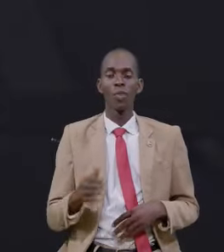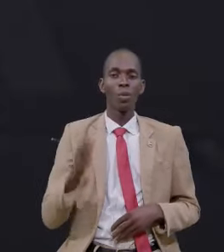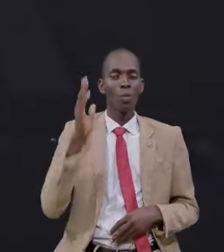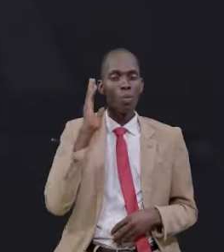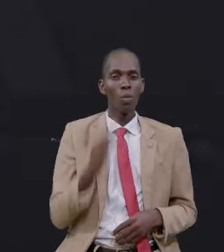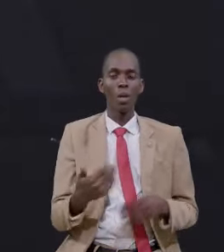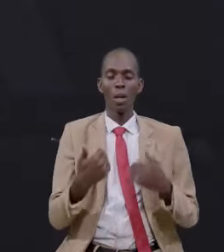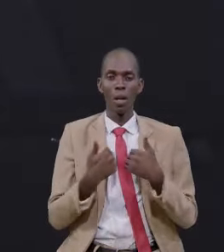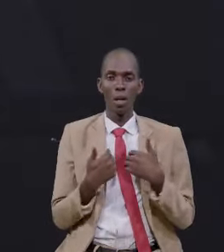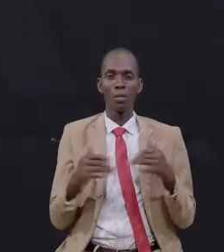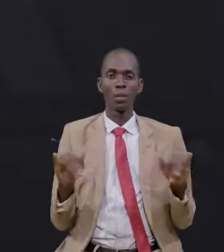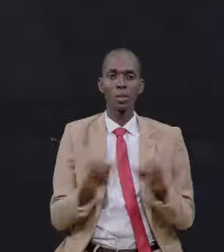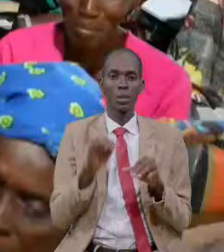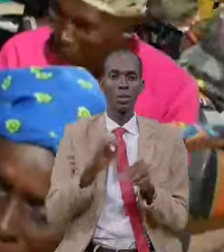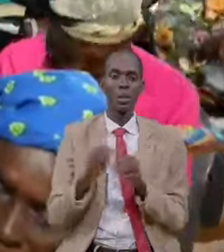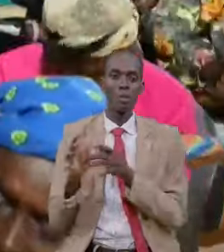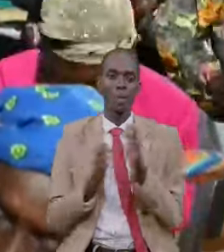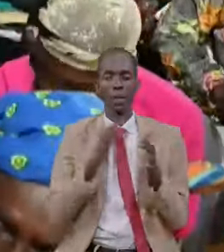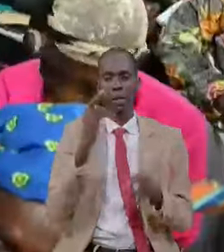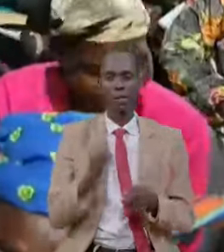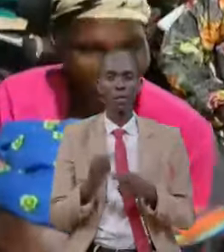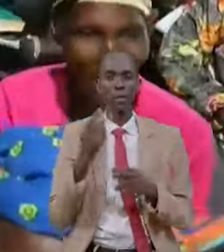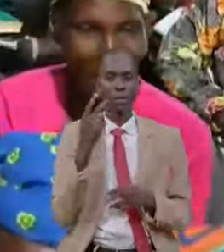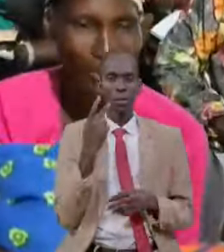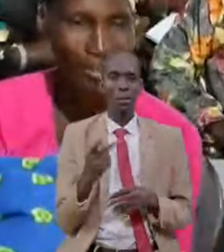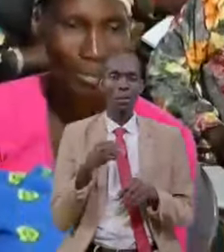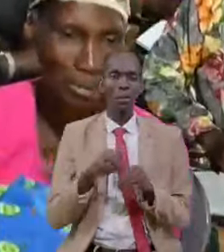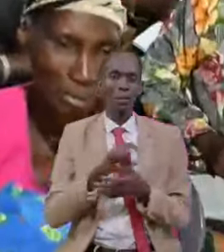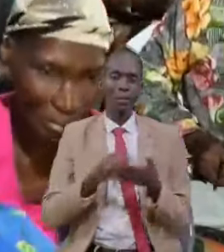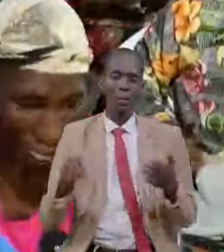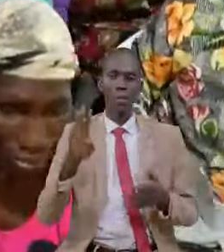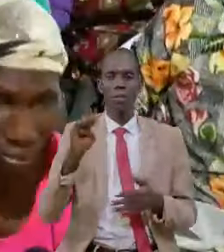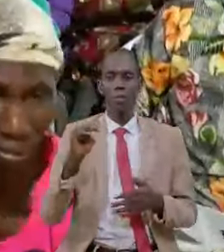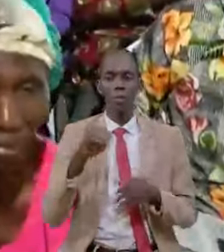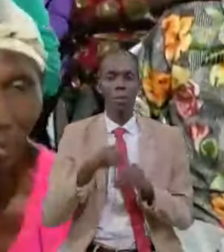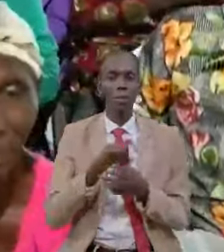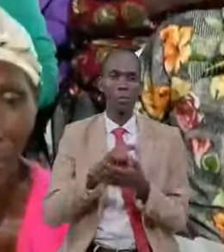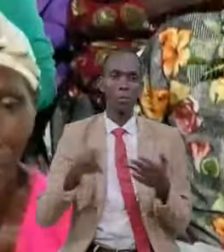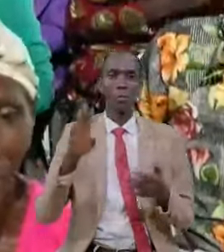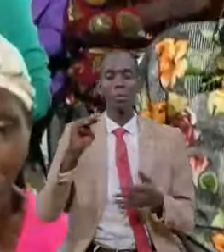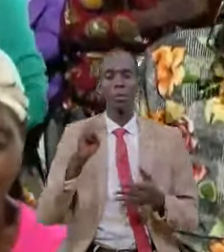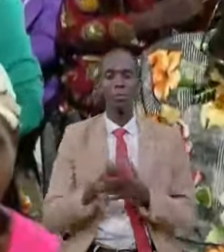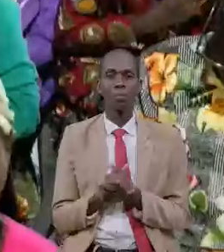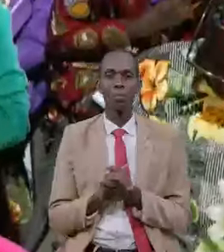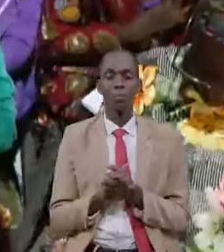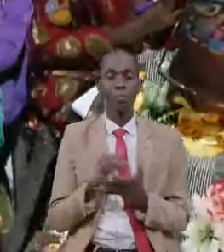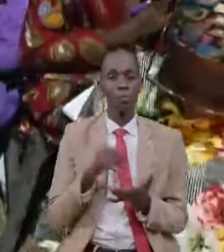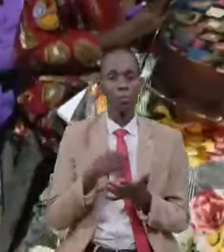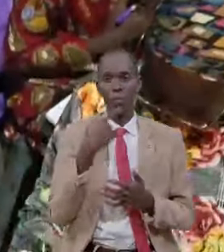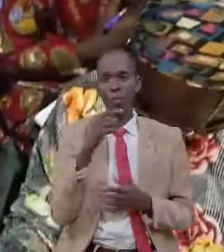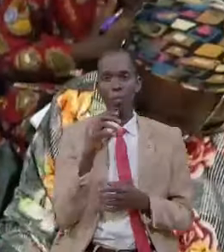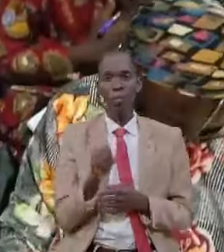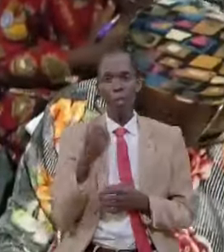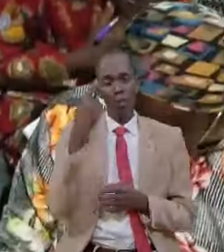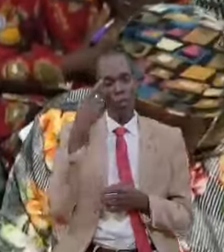in Jesus' name. Look at verse 14. In verse 14, it says, for as